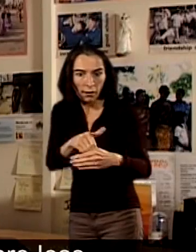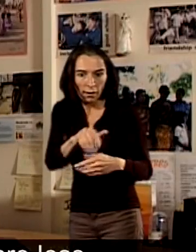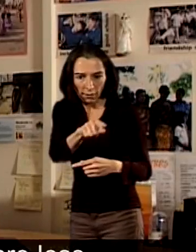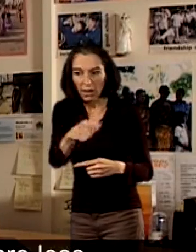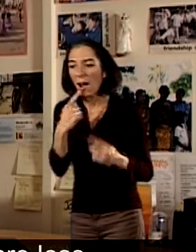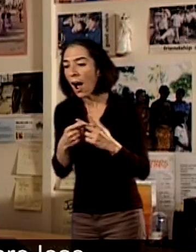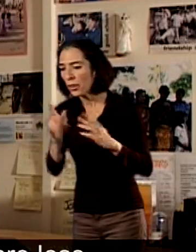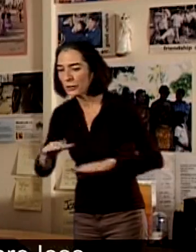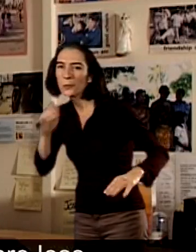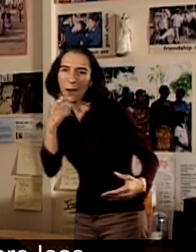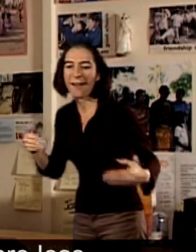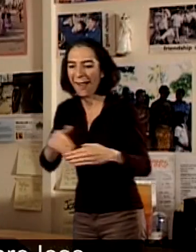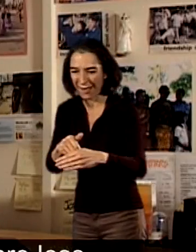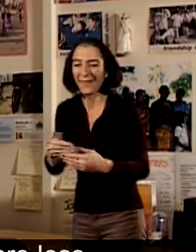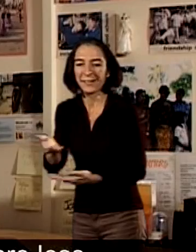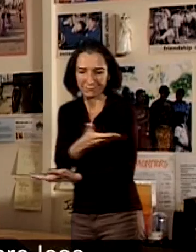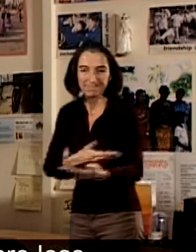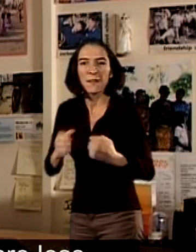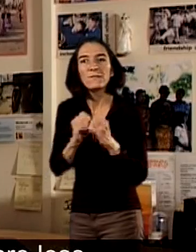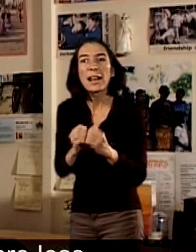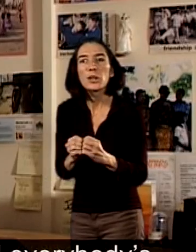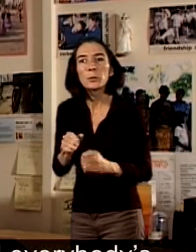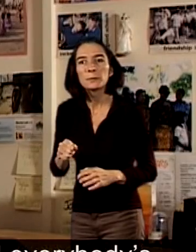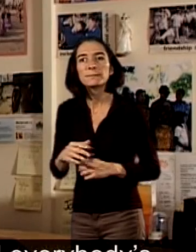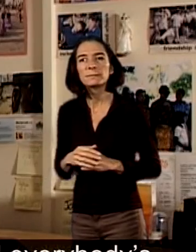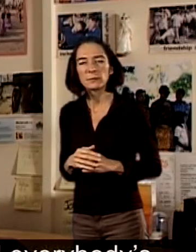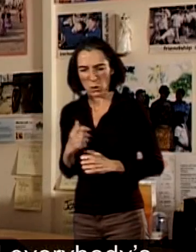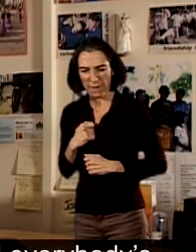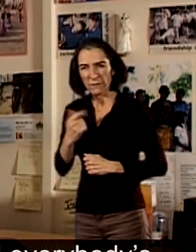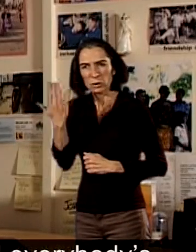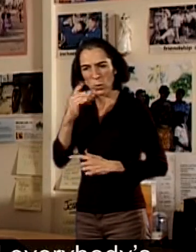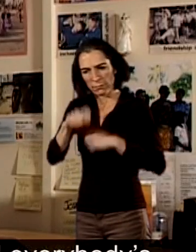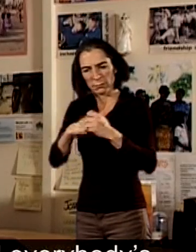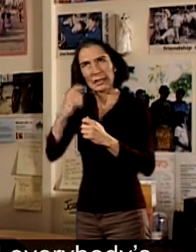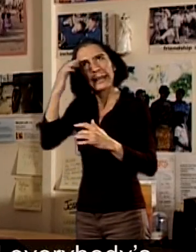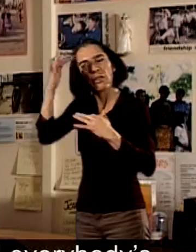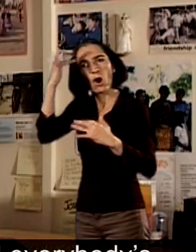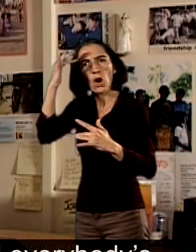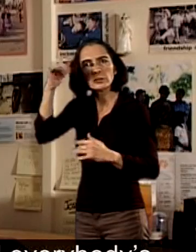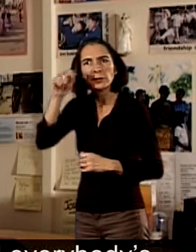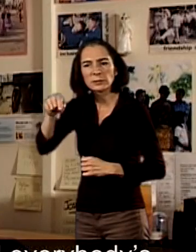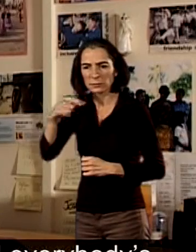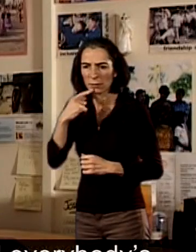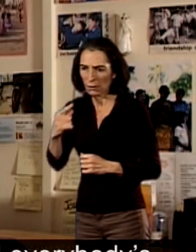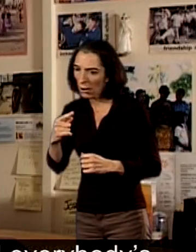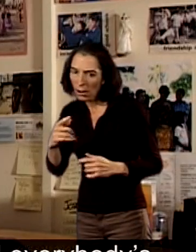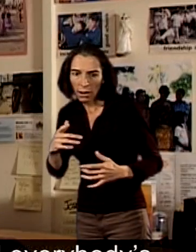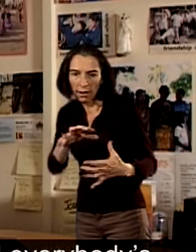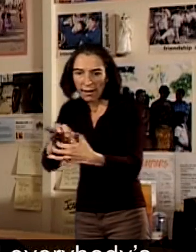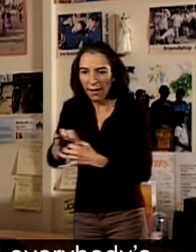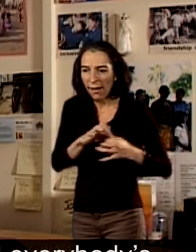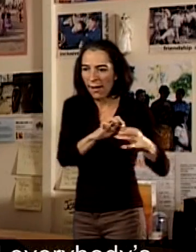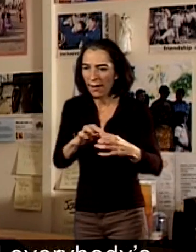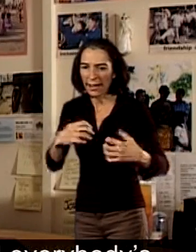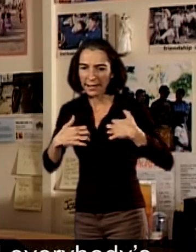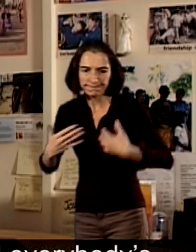inside that. And so you get a sort of an ethos where everybody's active and everybody's